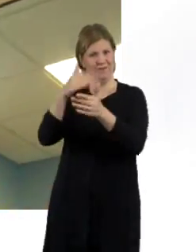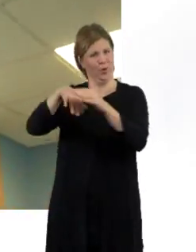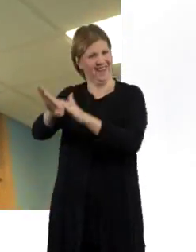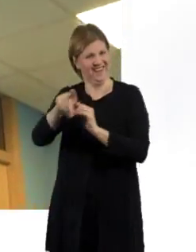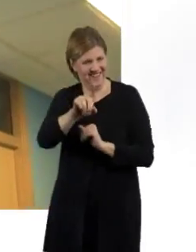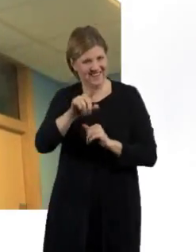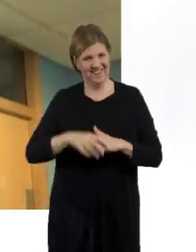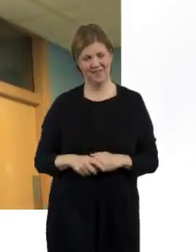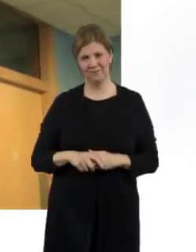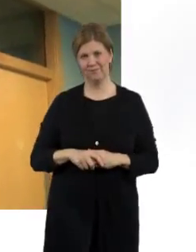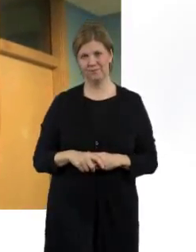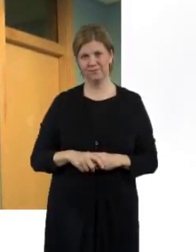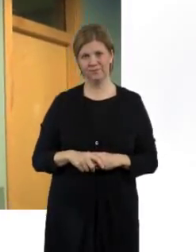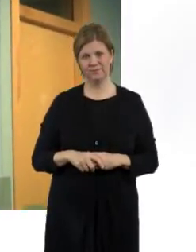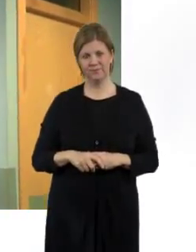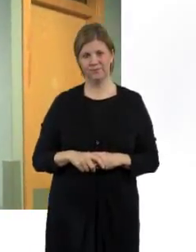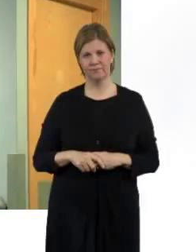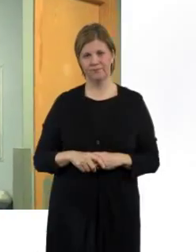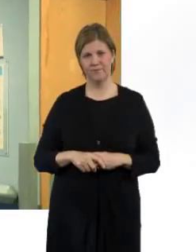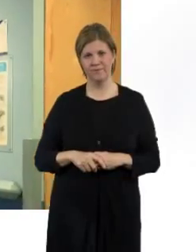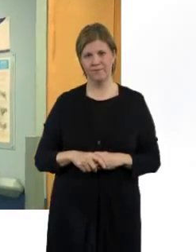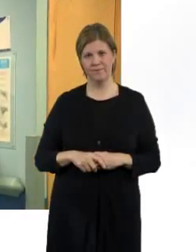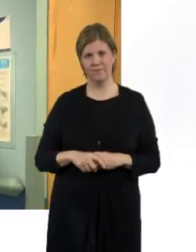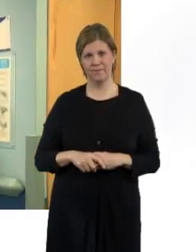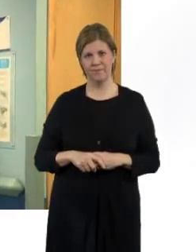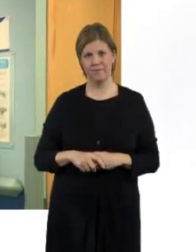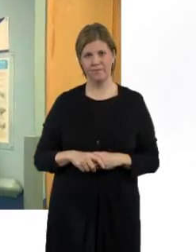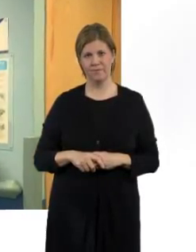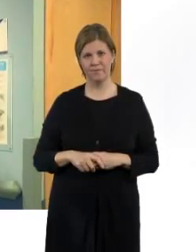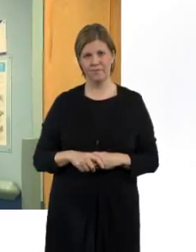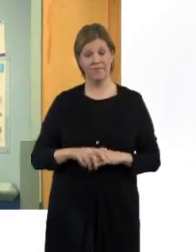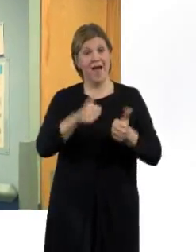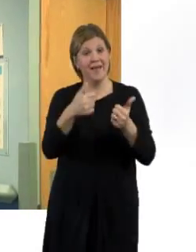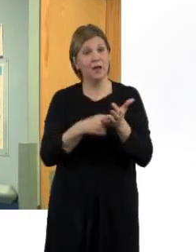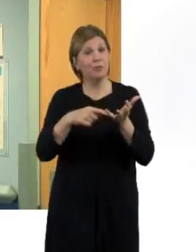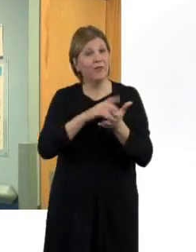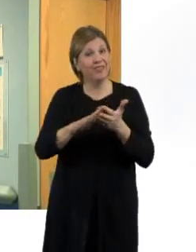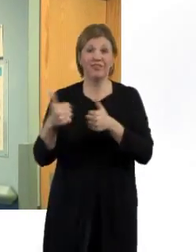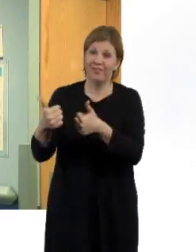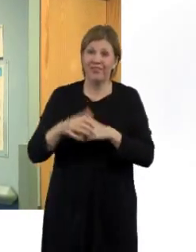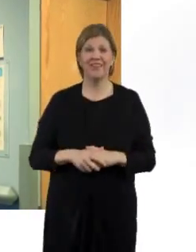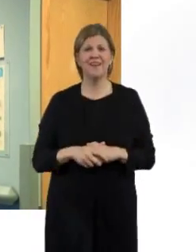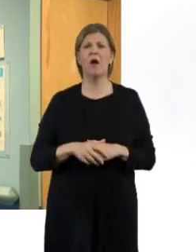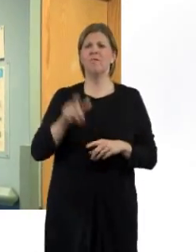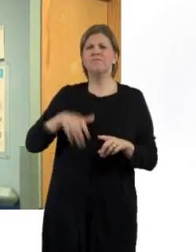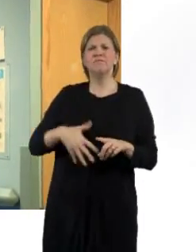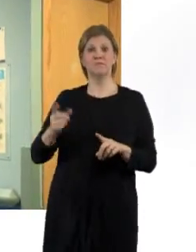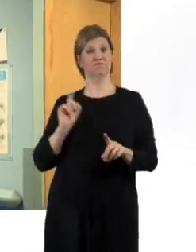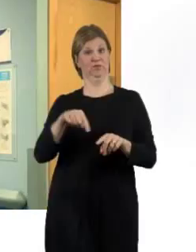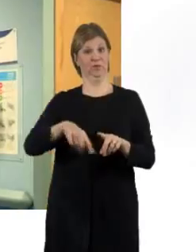and maternity. So the entrance to maternity assessment is here on the left hand side. Please remember to use your hand gel before making your way